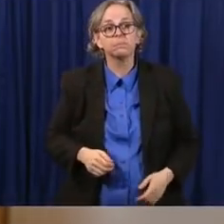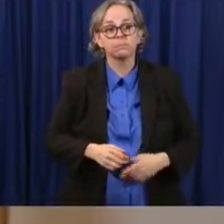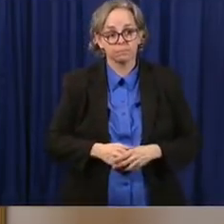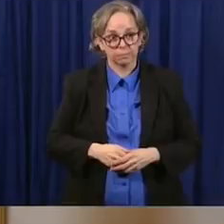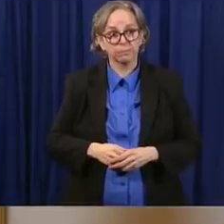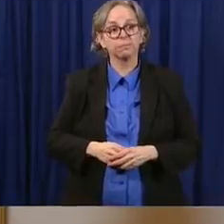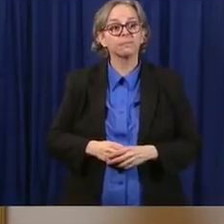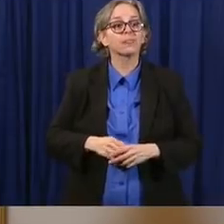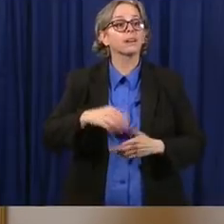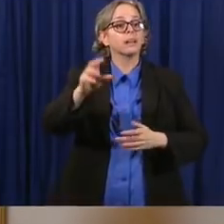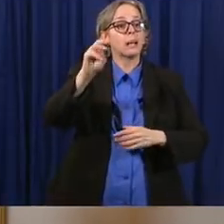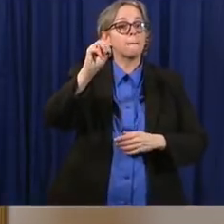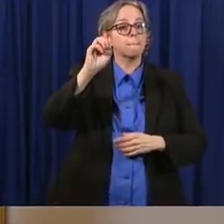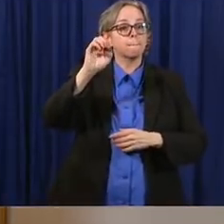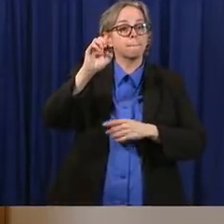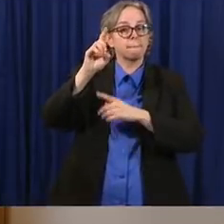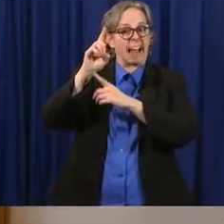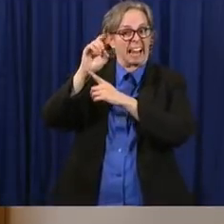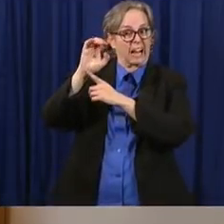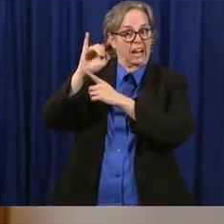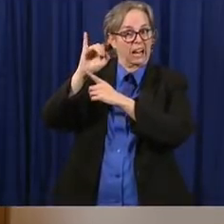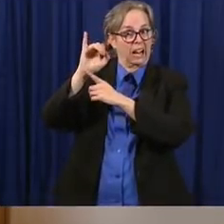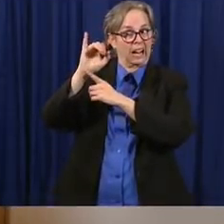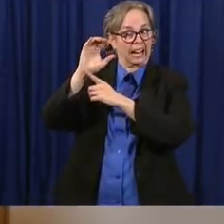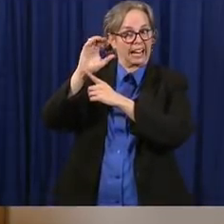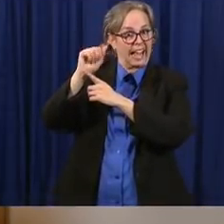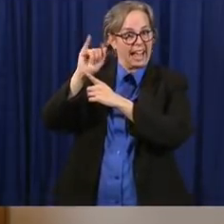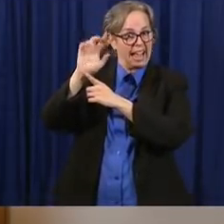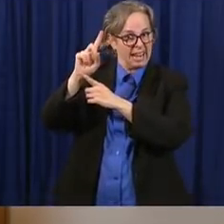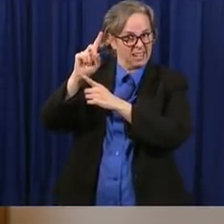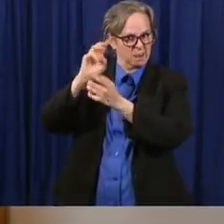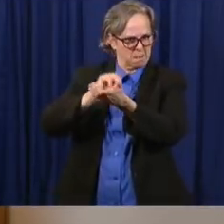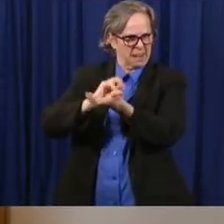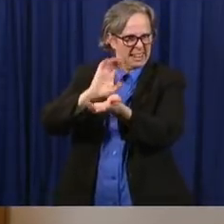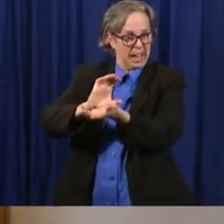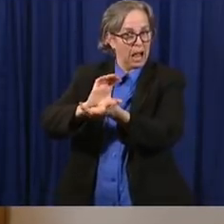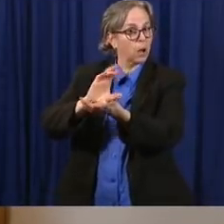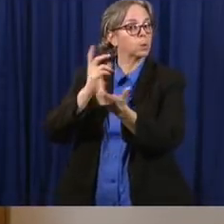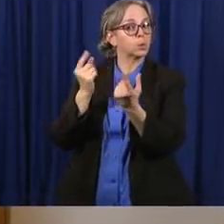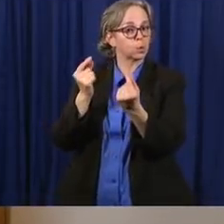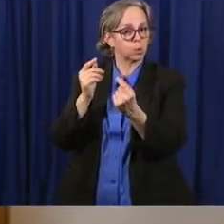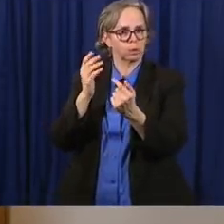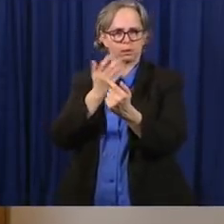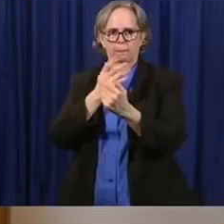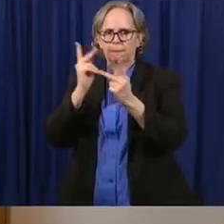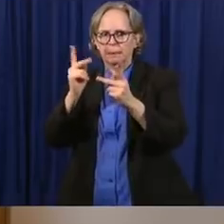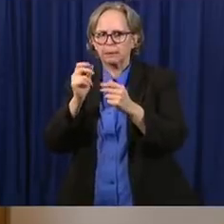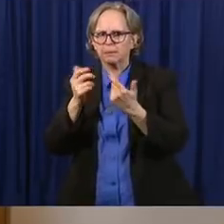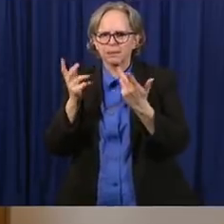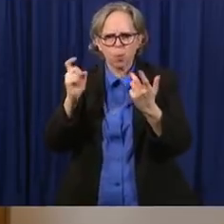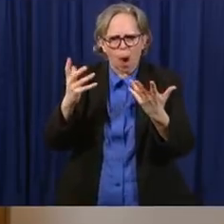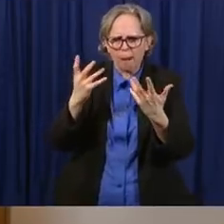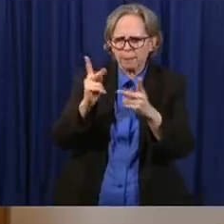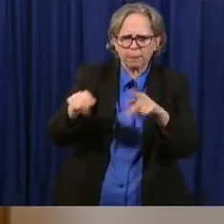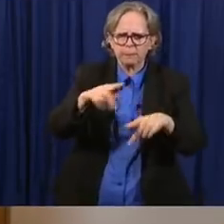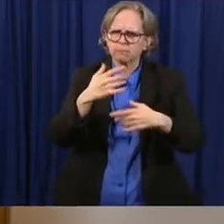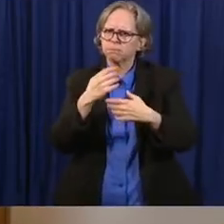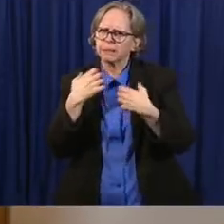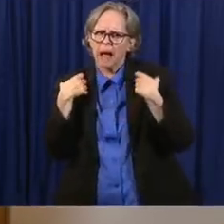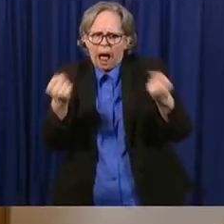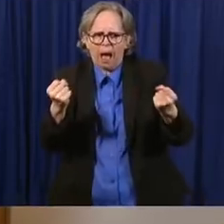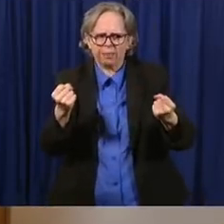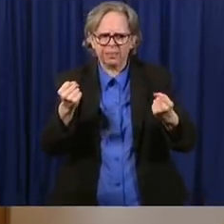possible and to ensure those that get sick with COVID-19 that they get the treatment that they need. That